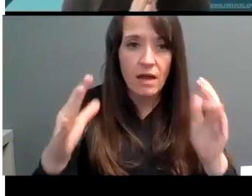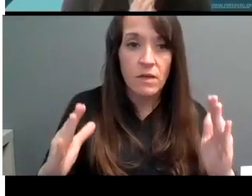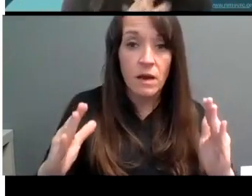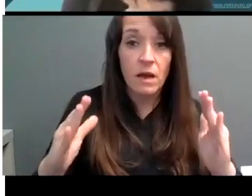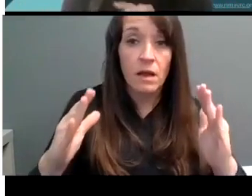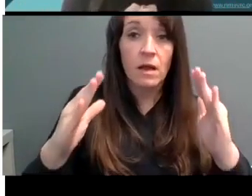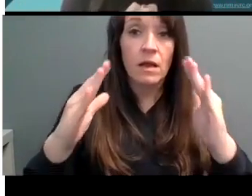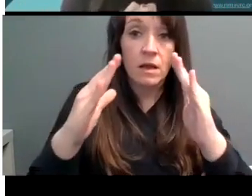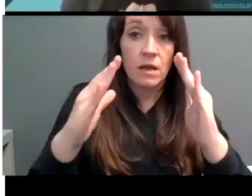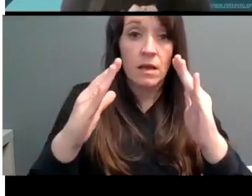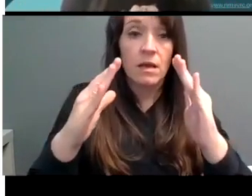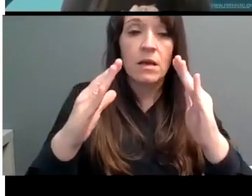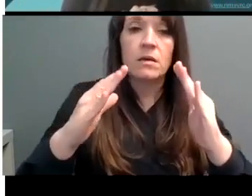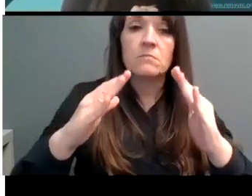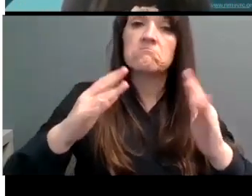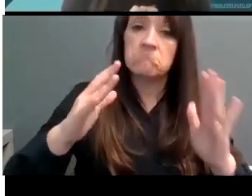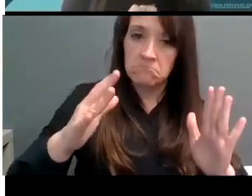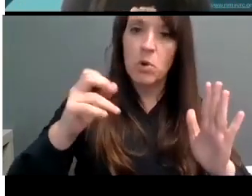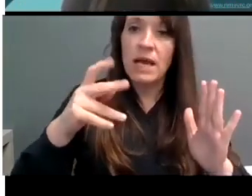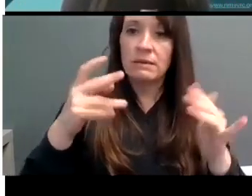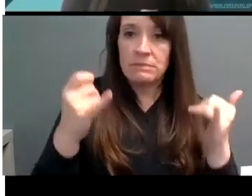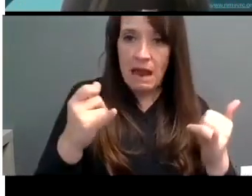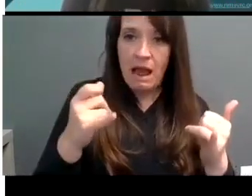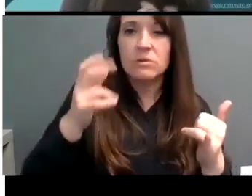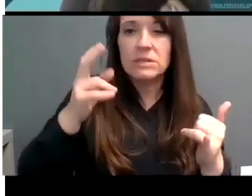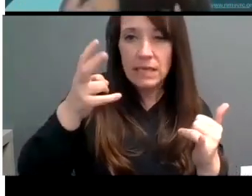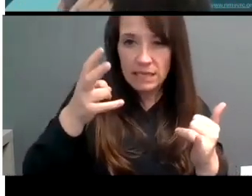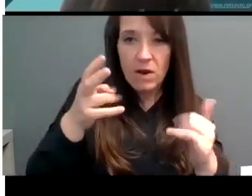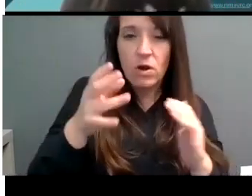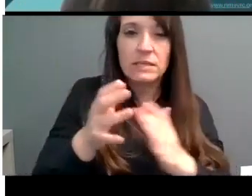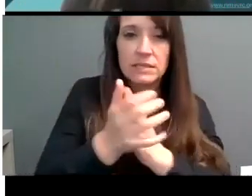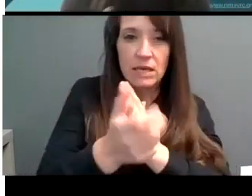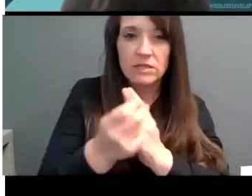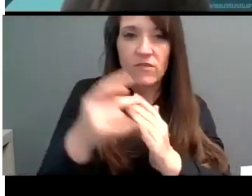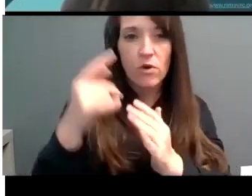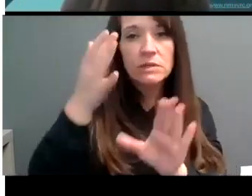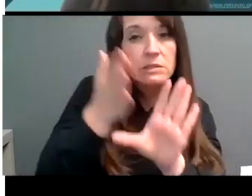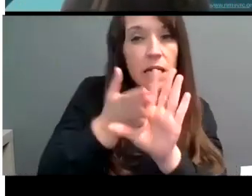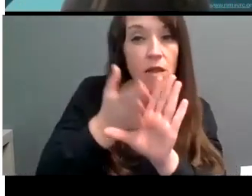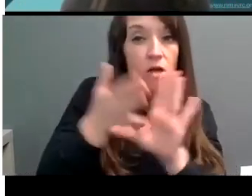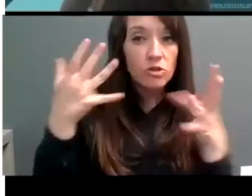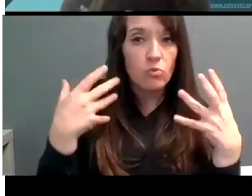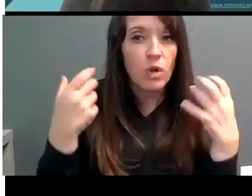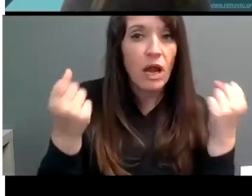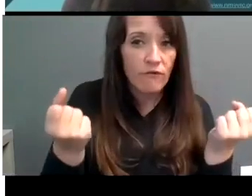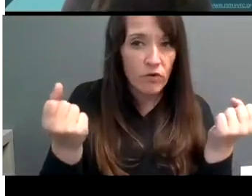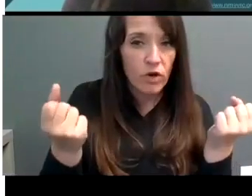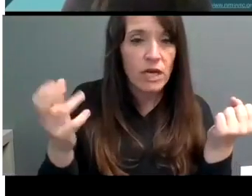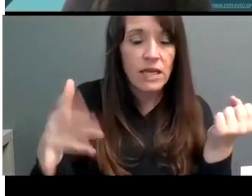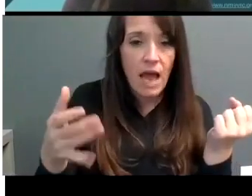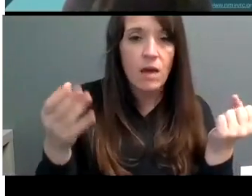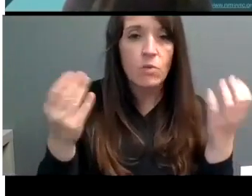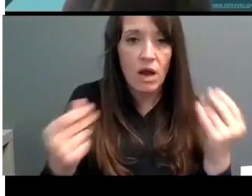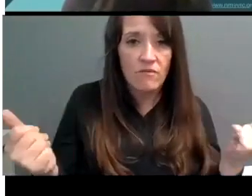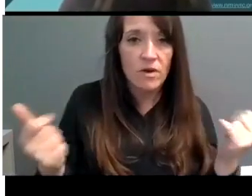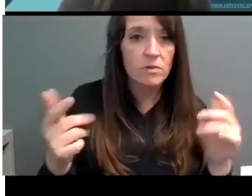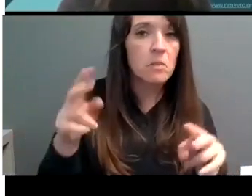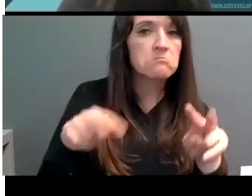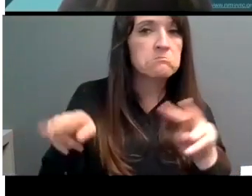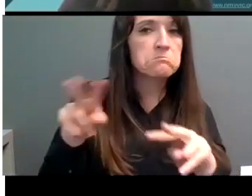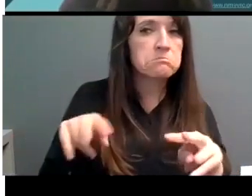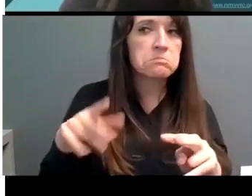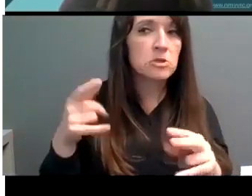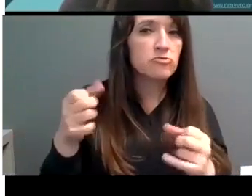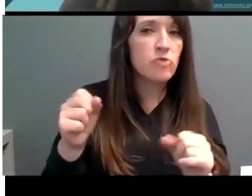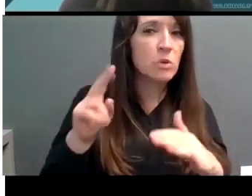hit interventions like skills of psychological recovery. And that's where we do start to assess those who might be more at risk. And this